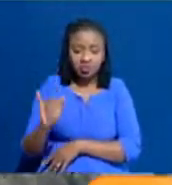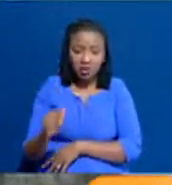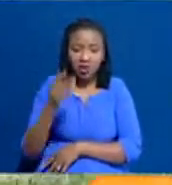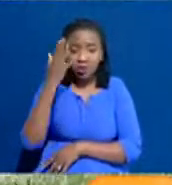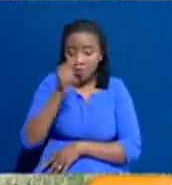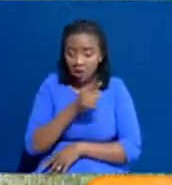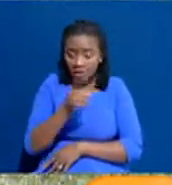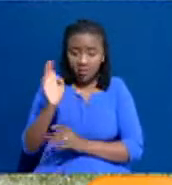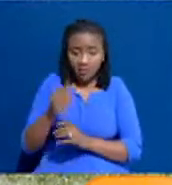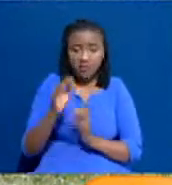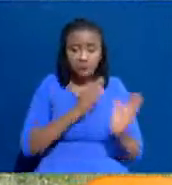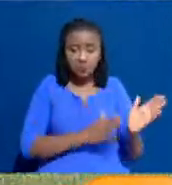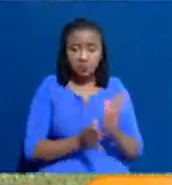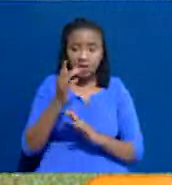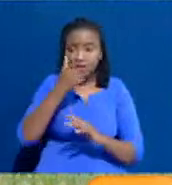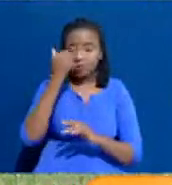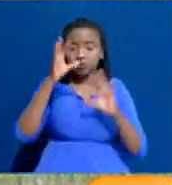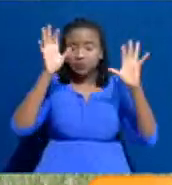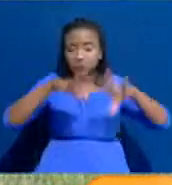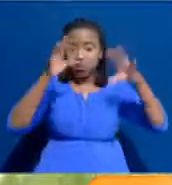Nino phenomenon.